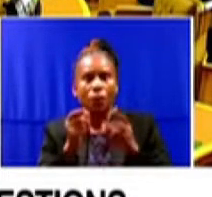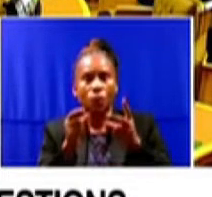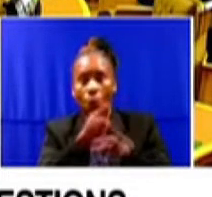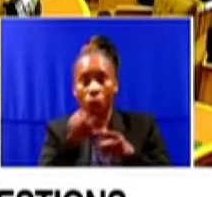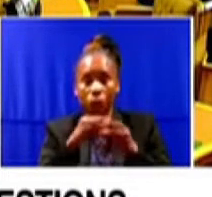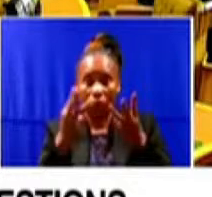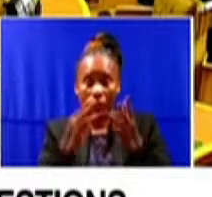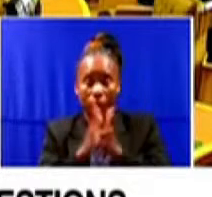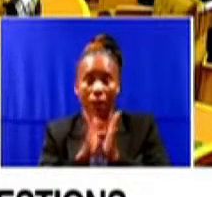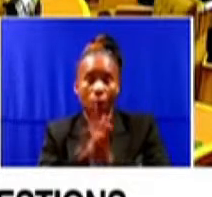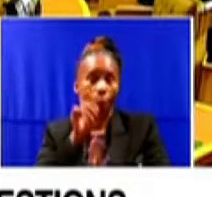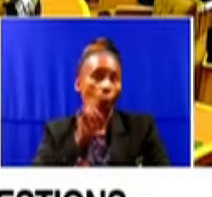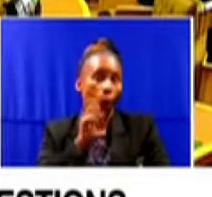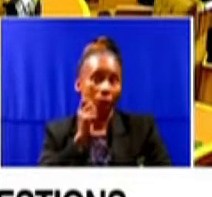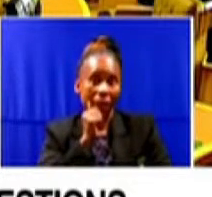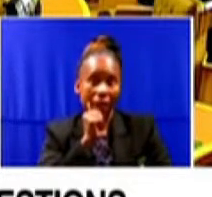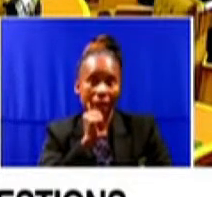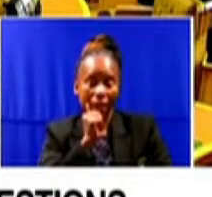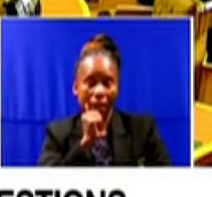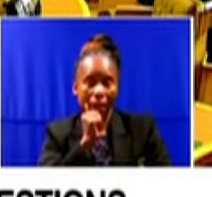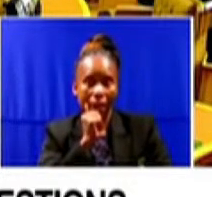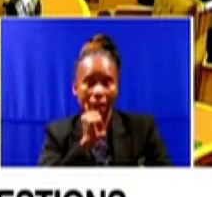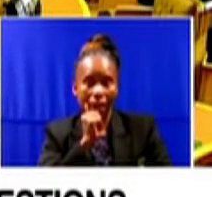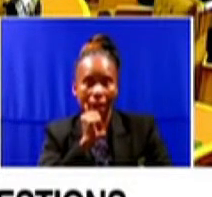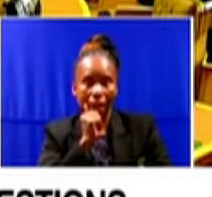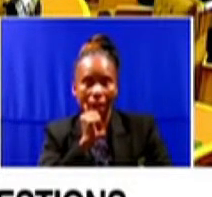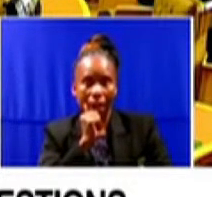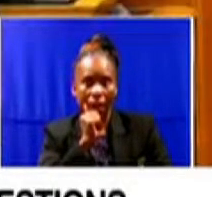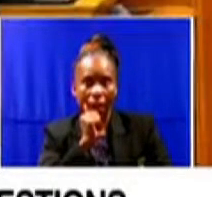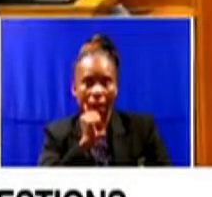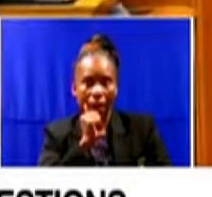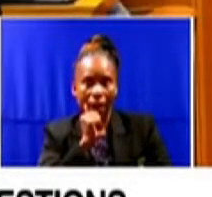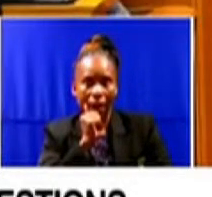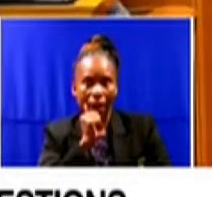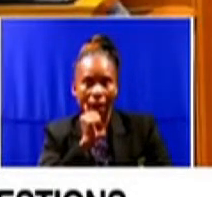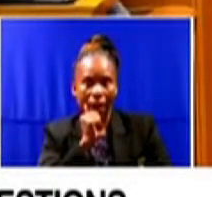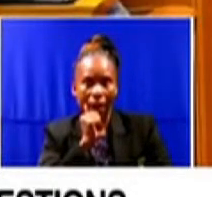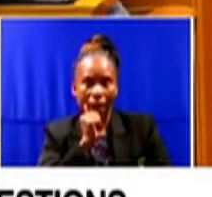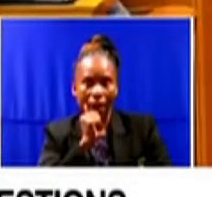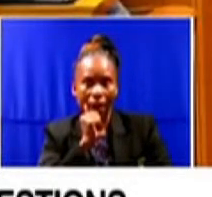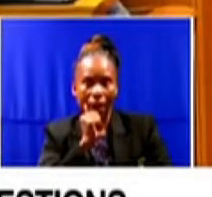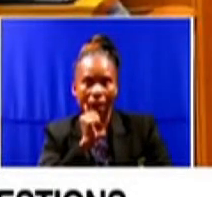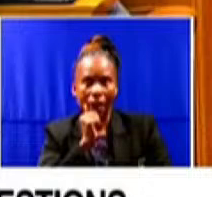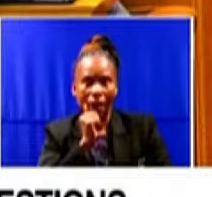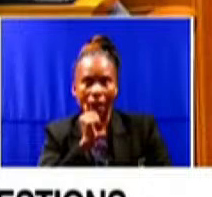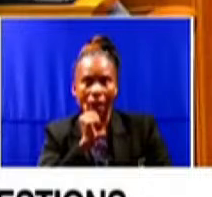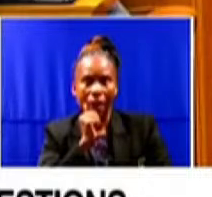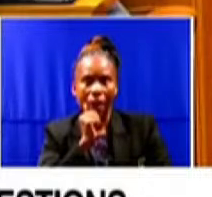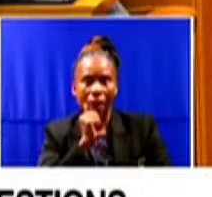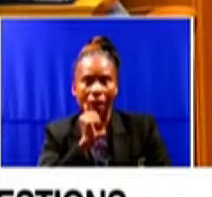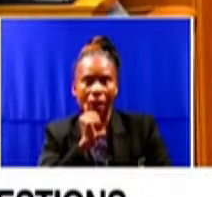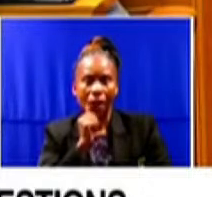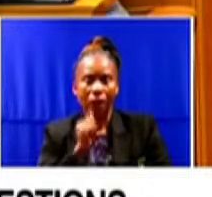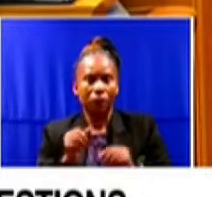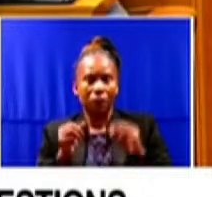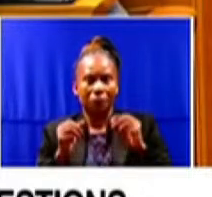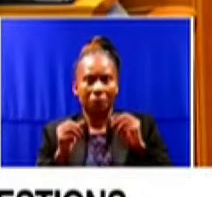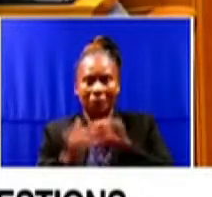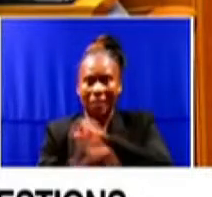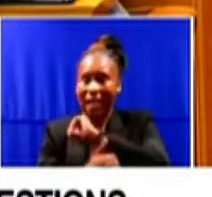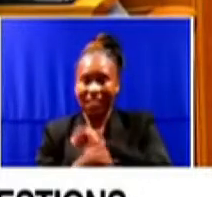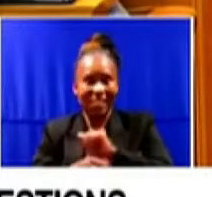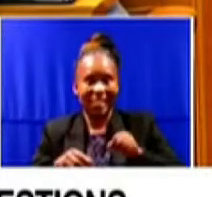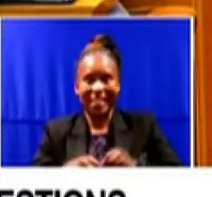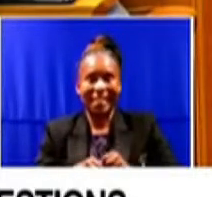the lunchtime, because maybe if you had a bit more fire in your belly, the country wouldn't be in the trouble that it is in at the moment.